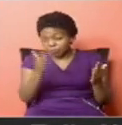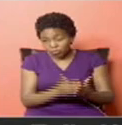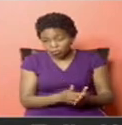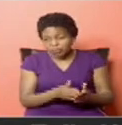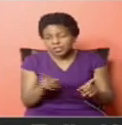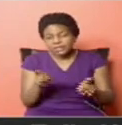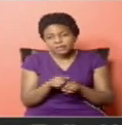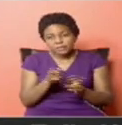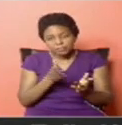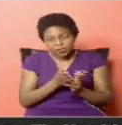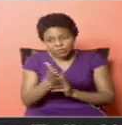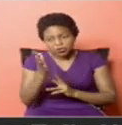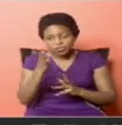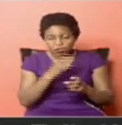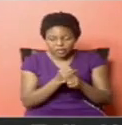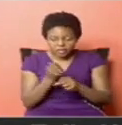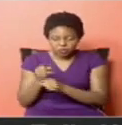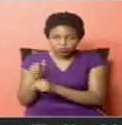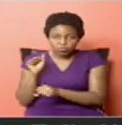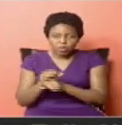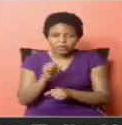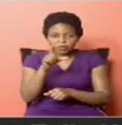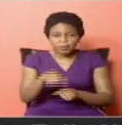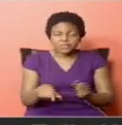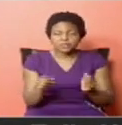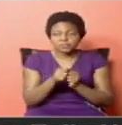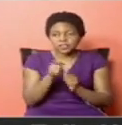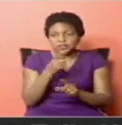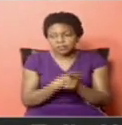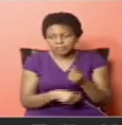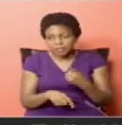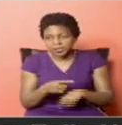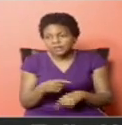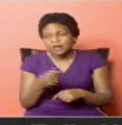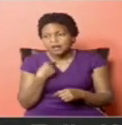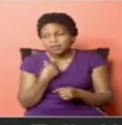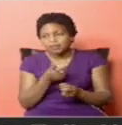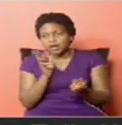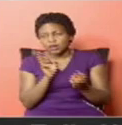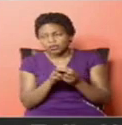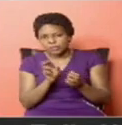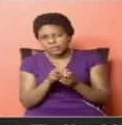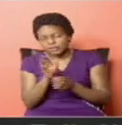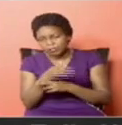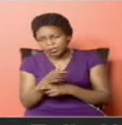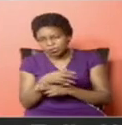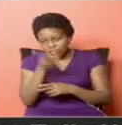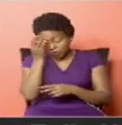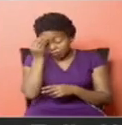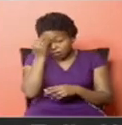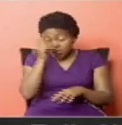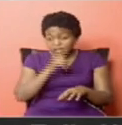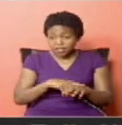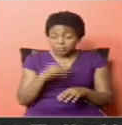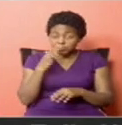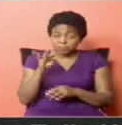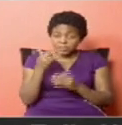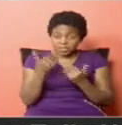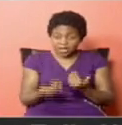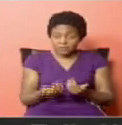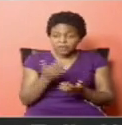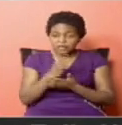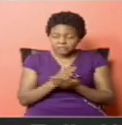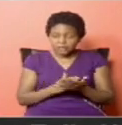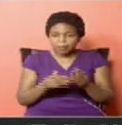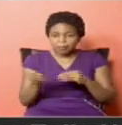through, again, the organizations working for persons with the deaf. And I quickly contacted the Minister of Education. As we talk now, some of the materials